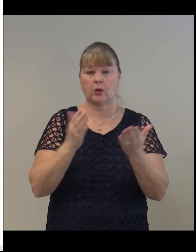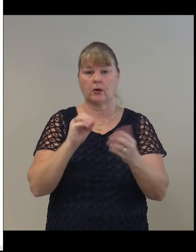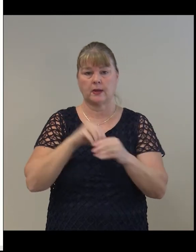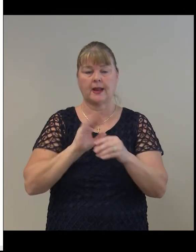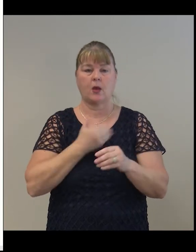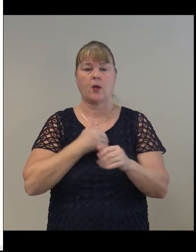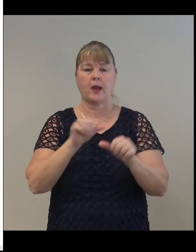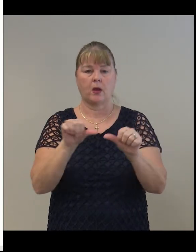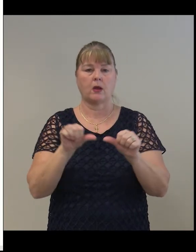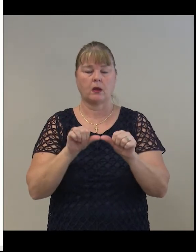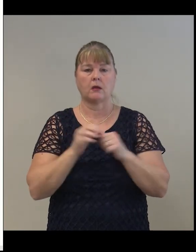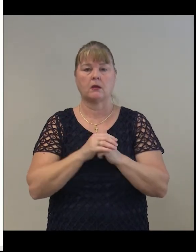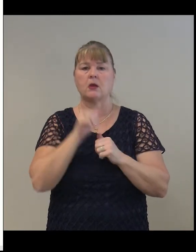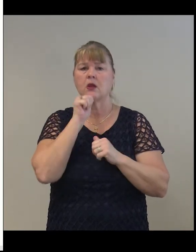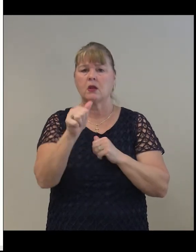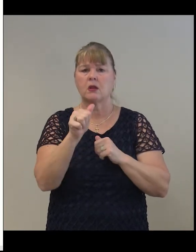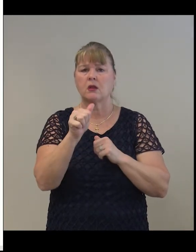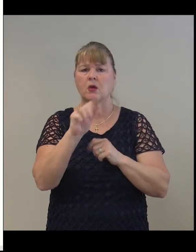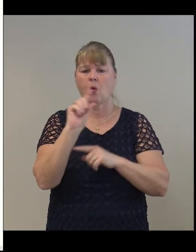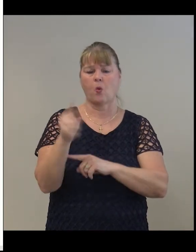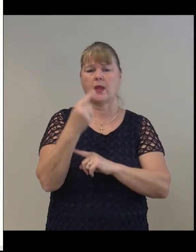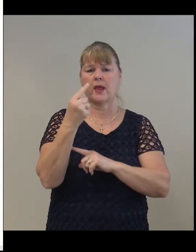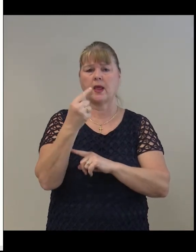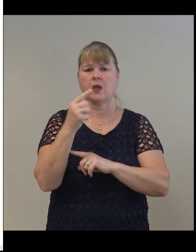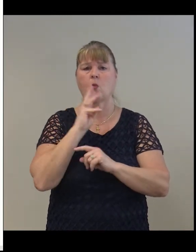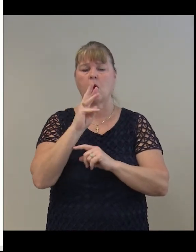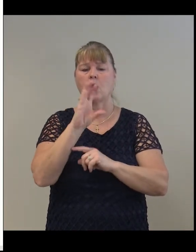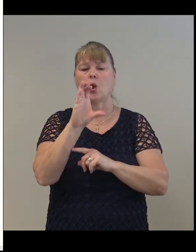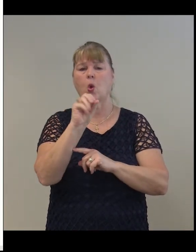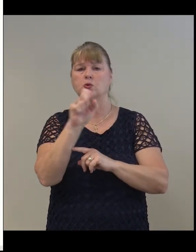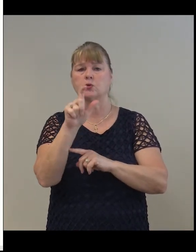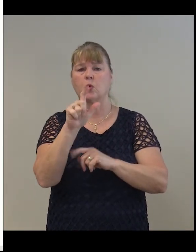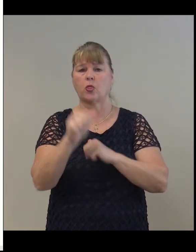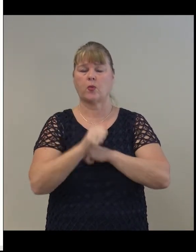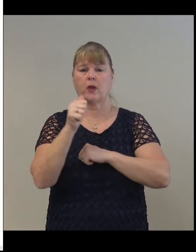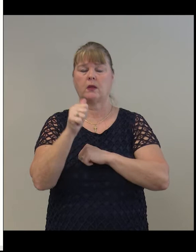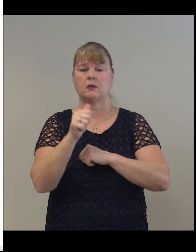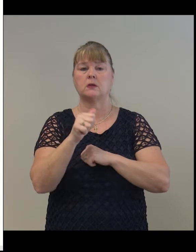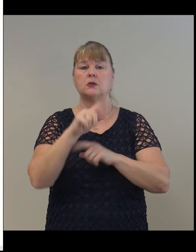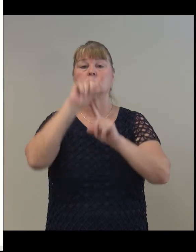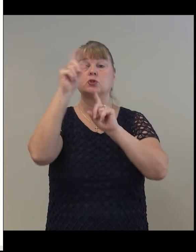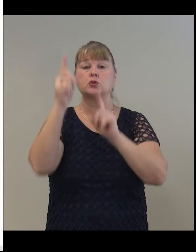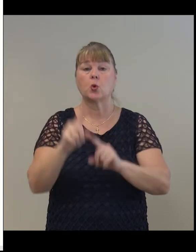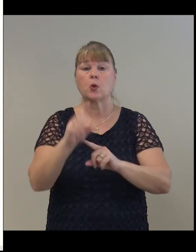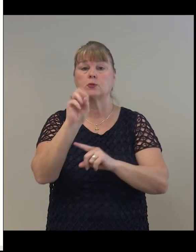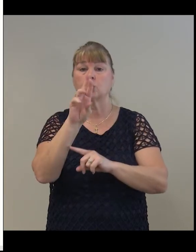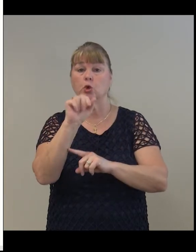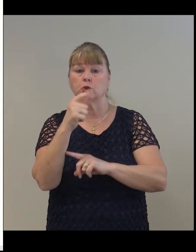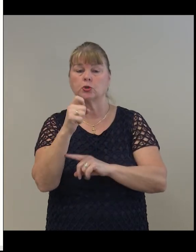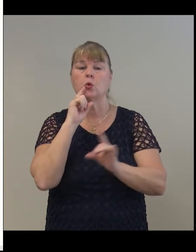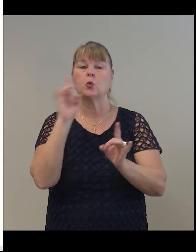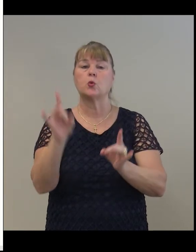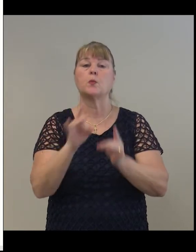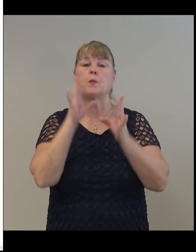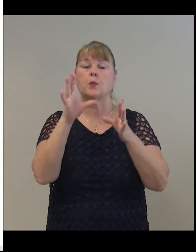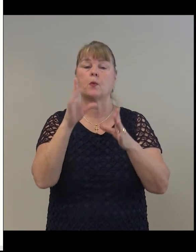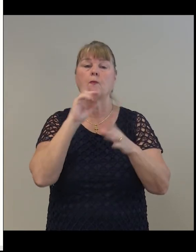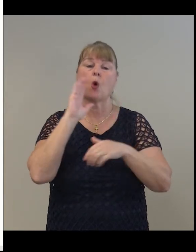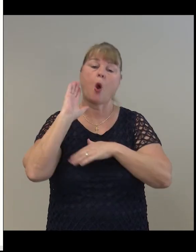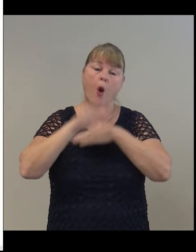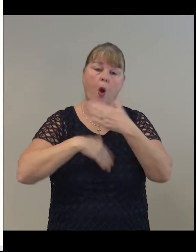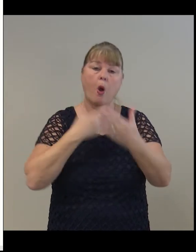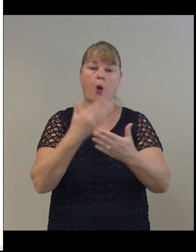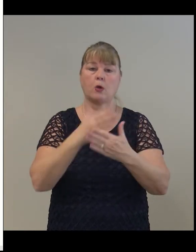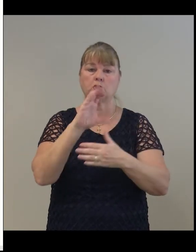it's not just a coastal threat. Storm surge is a huge threat for all of Chatham County.